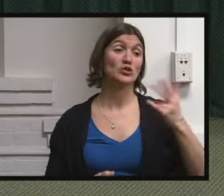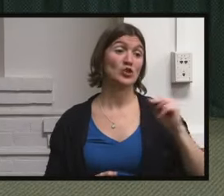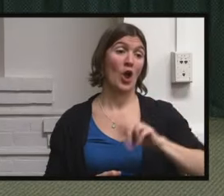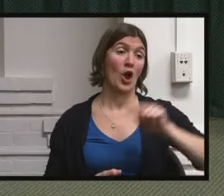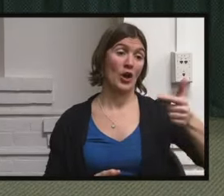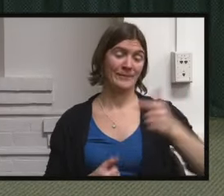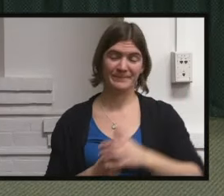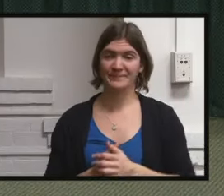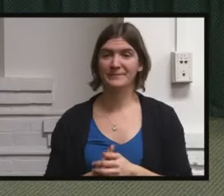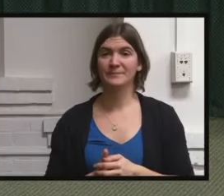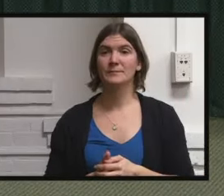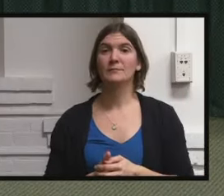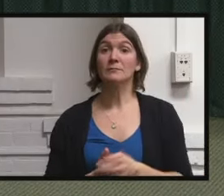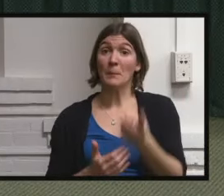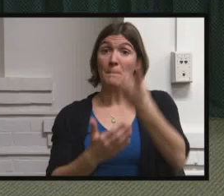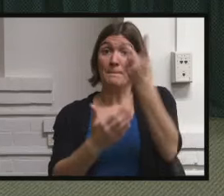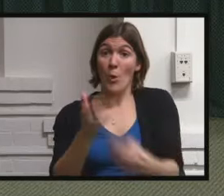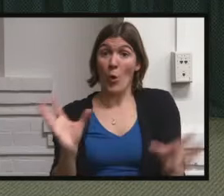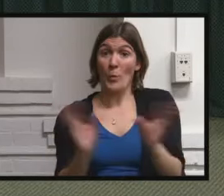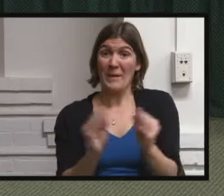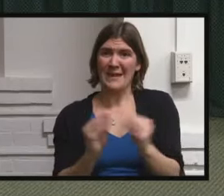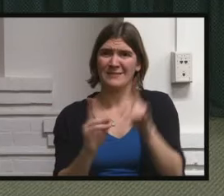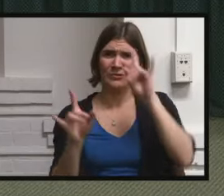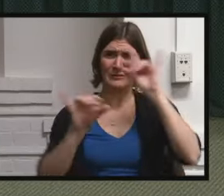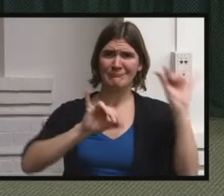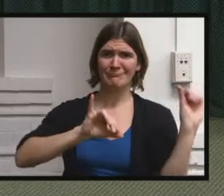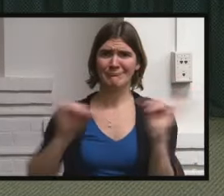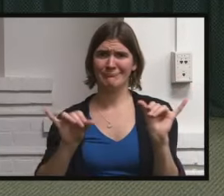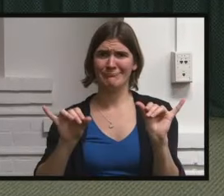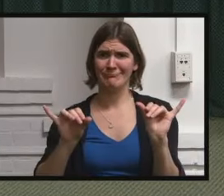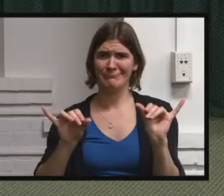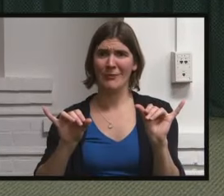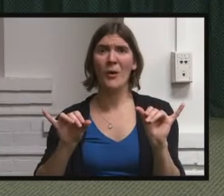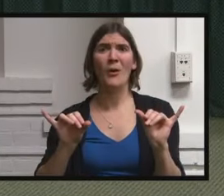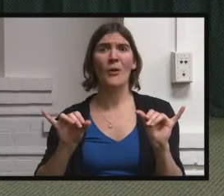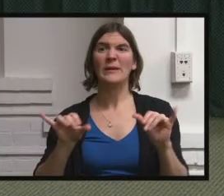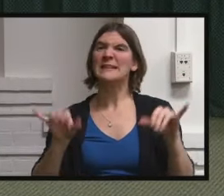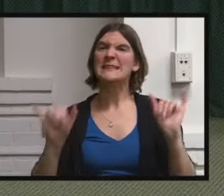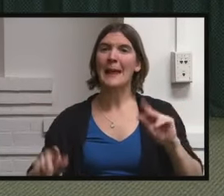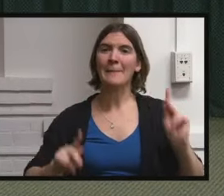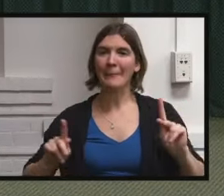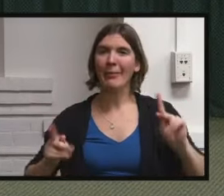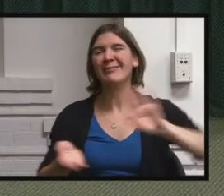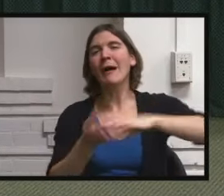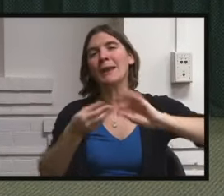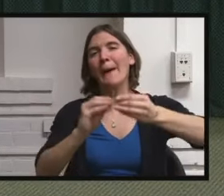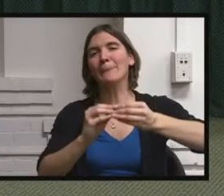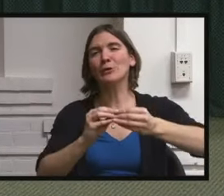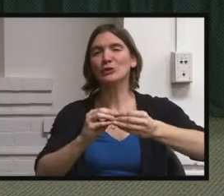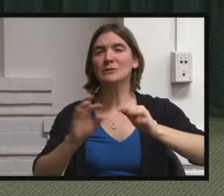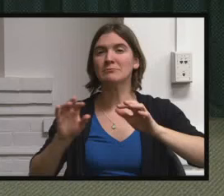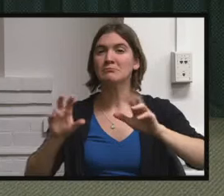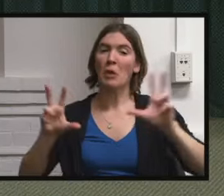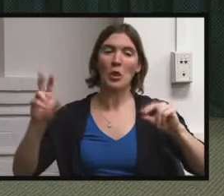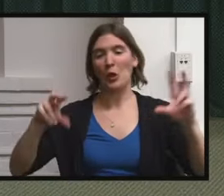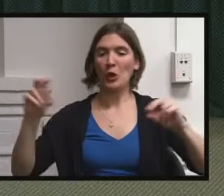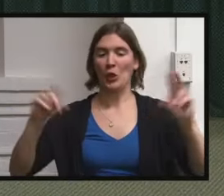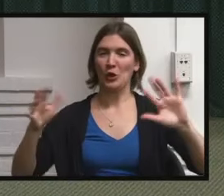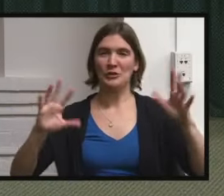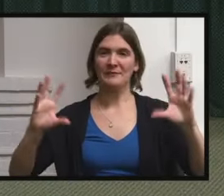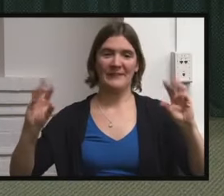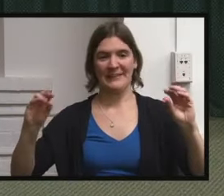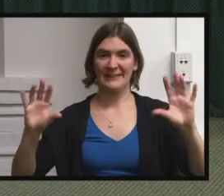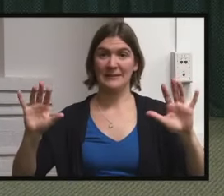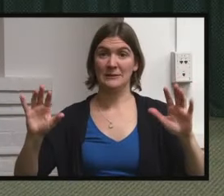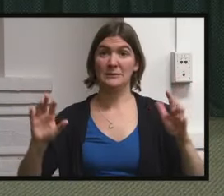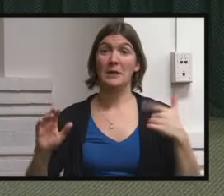What I found that both meetings were almost identical. I mean, there was almost the same amount of people, and I took notes on and almost the